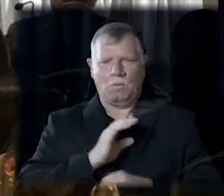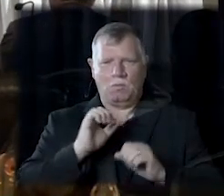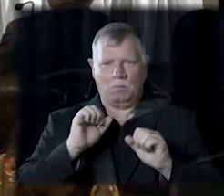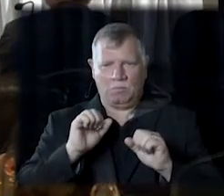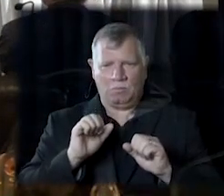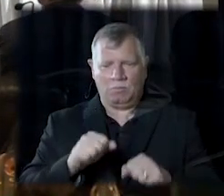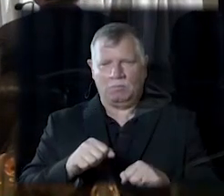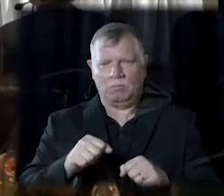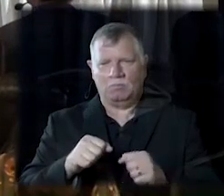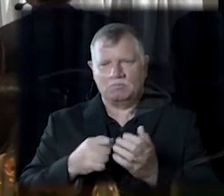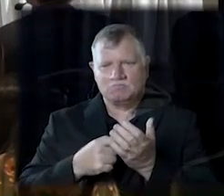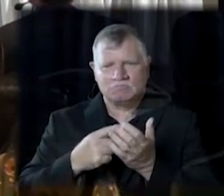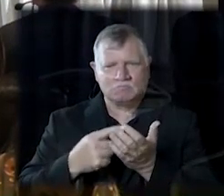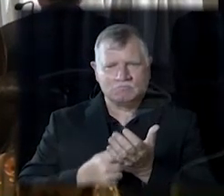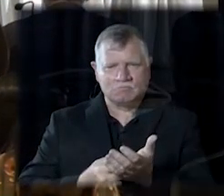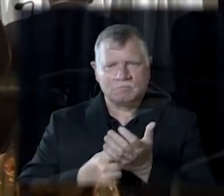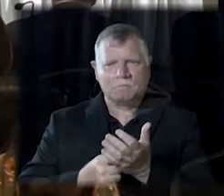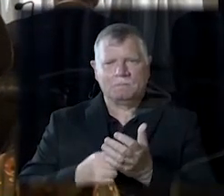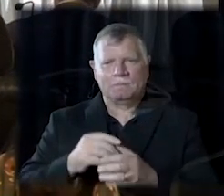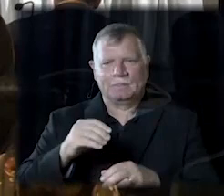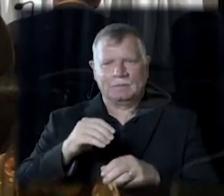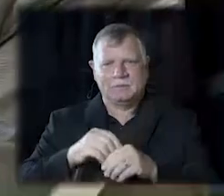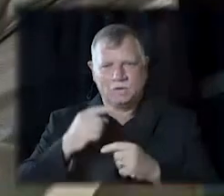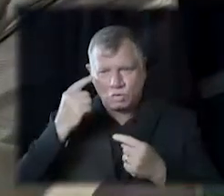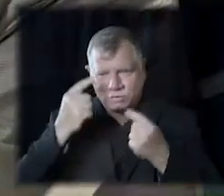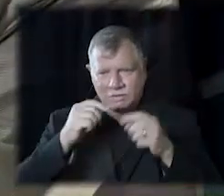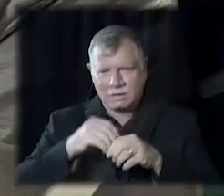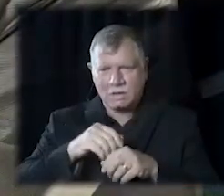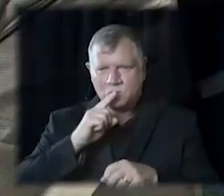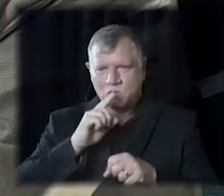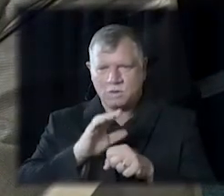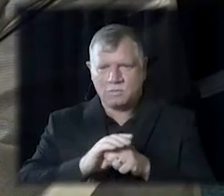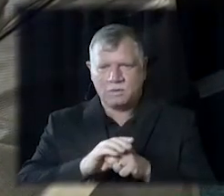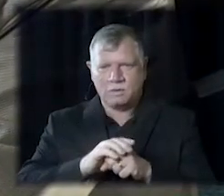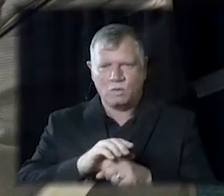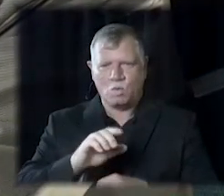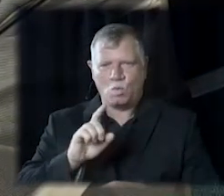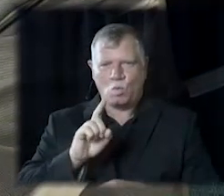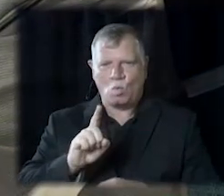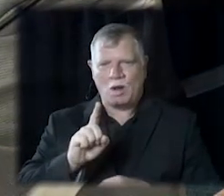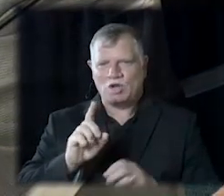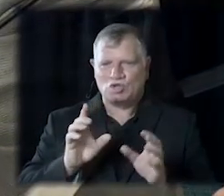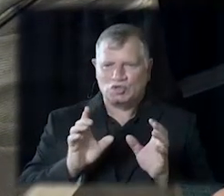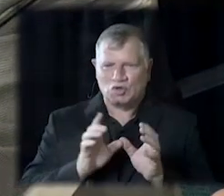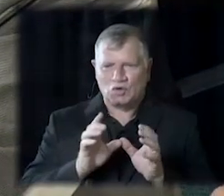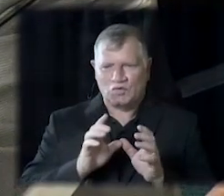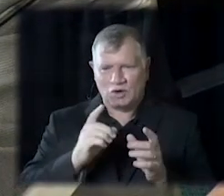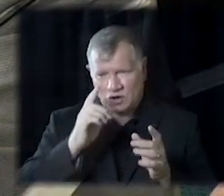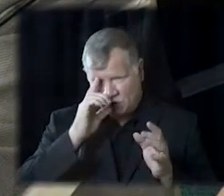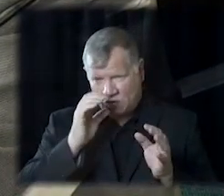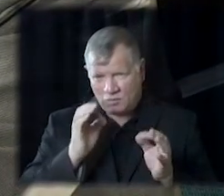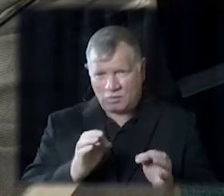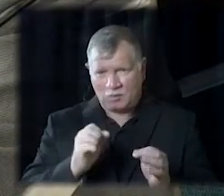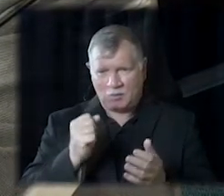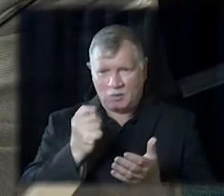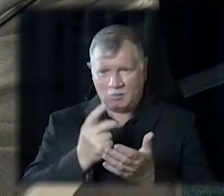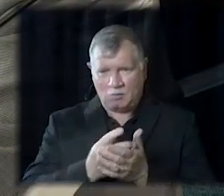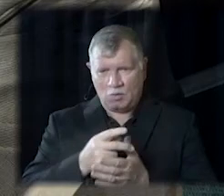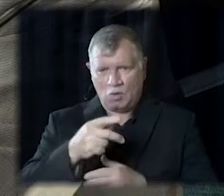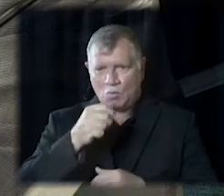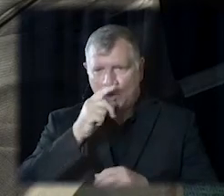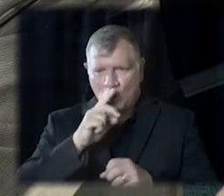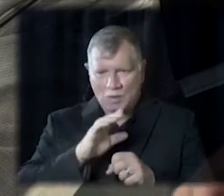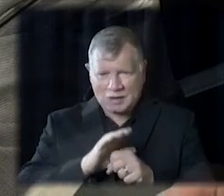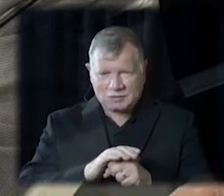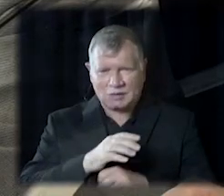executive session any and all matters that it is authorized to consider under PROMESA, including one, any certification determinations authorized by PROMESA,